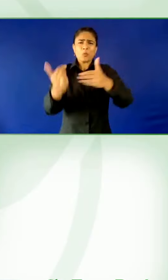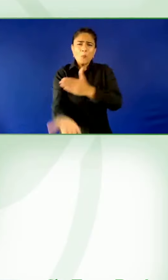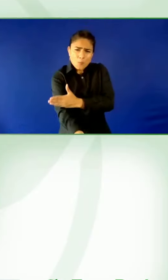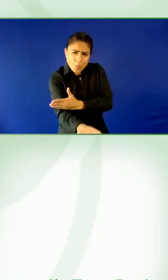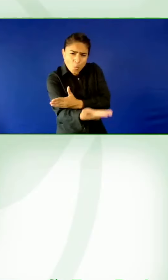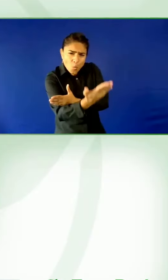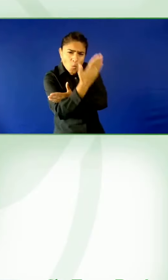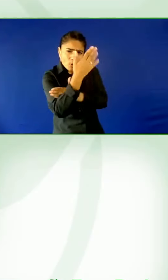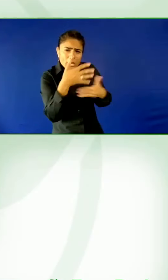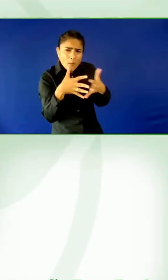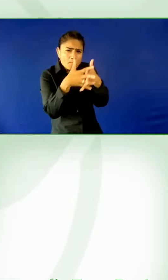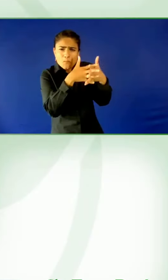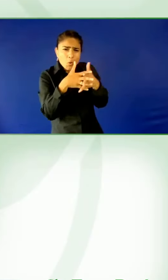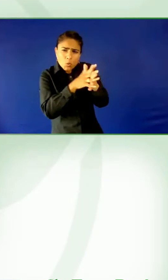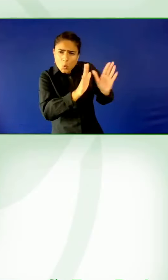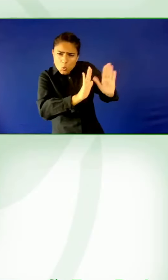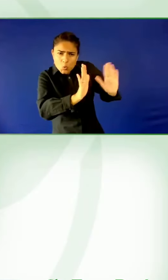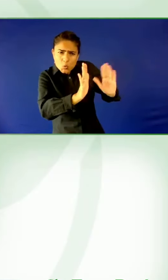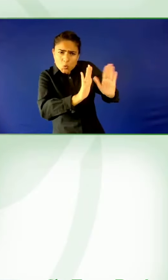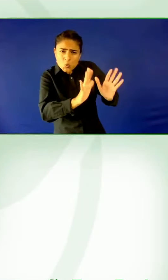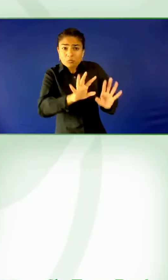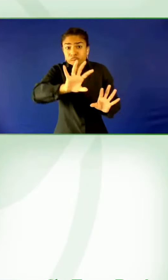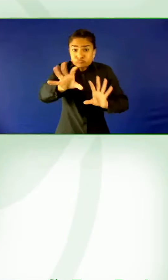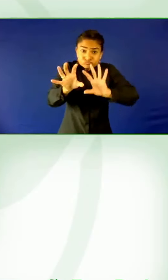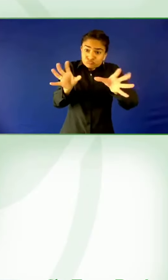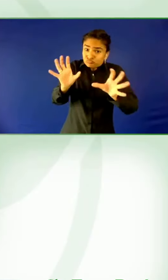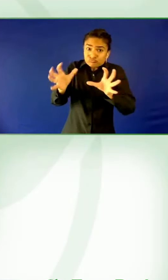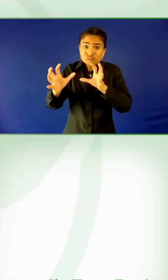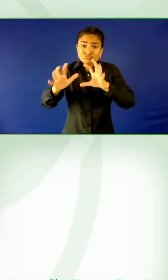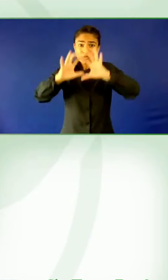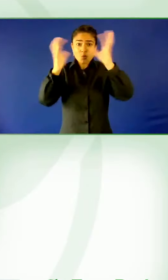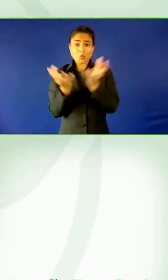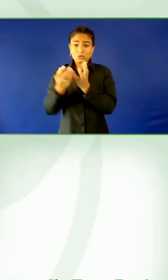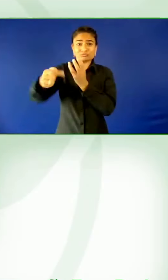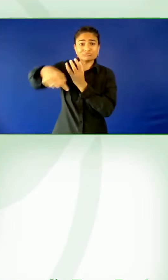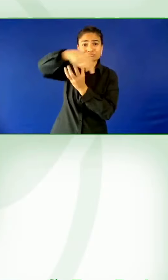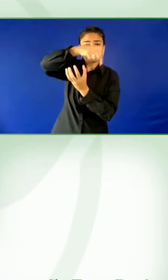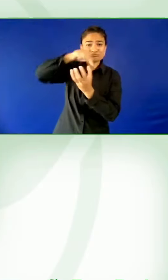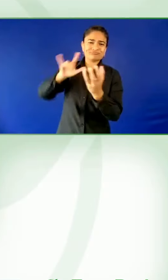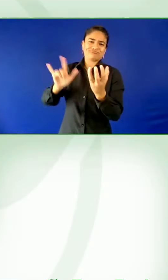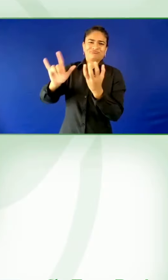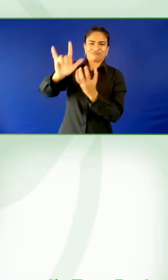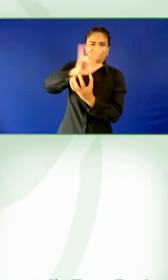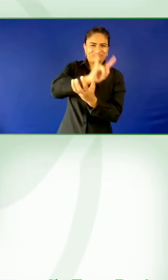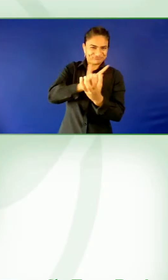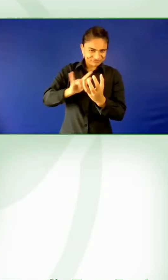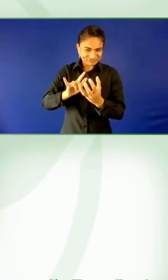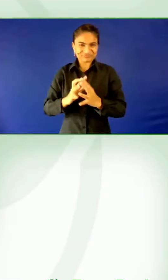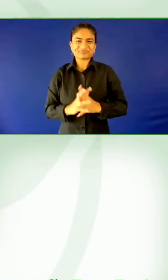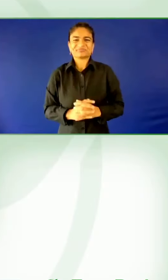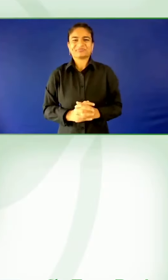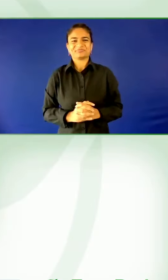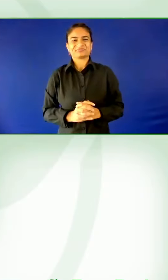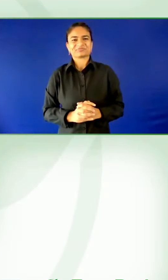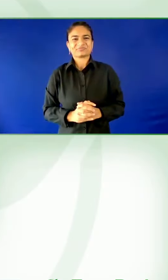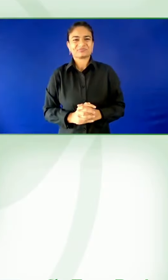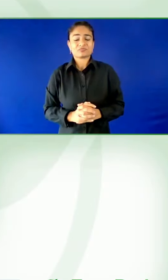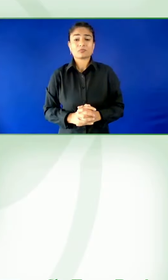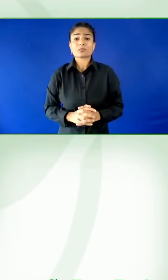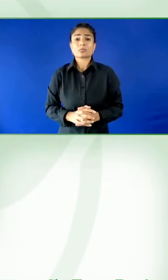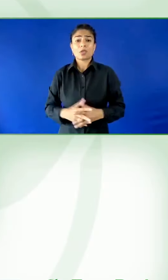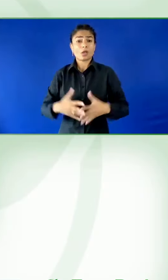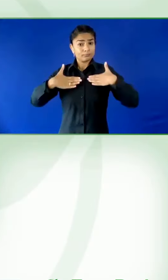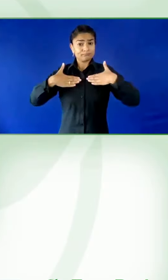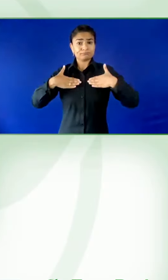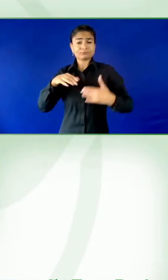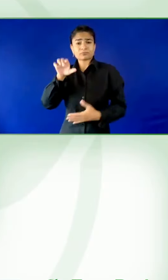empowerment and dignity for persons with disability. So for last 22 years, we have